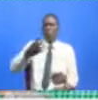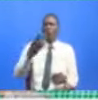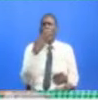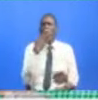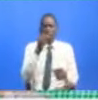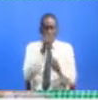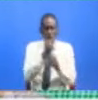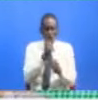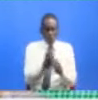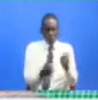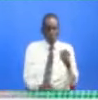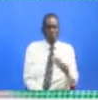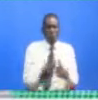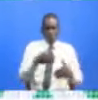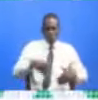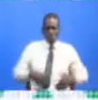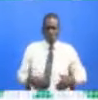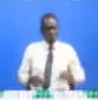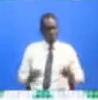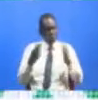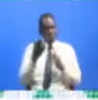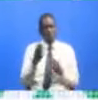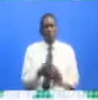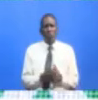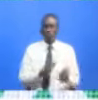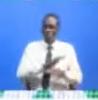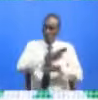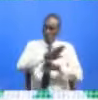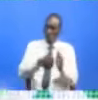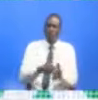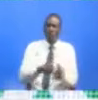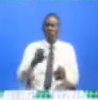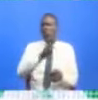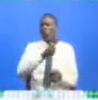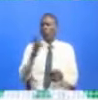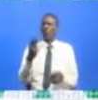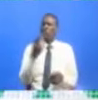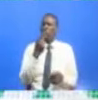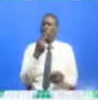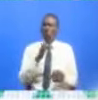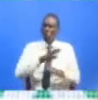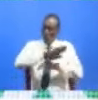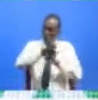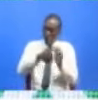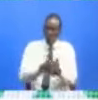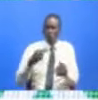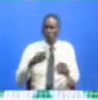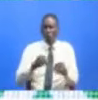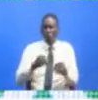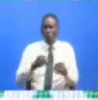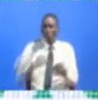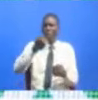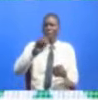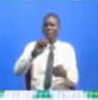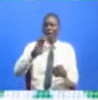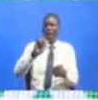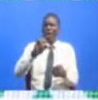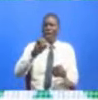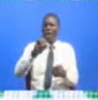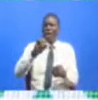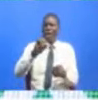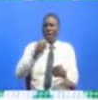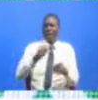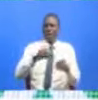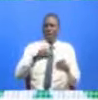4,500 jobs to our youth. All the gold from West Pokot, all the gold from Makalda in South